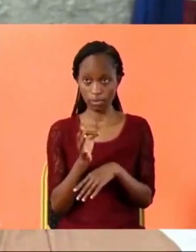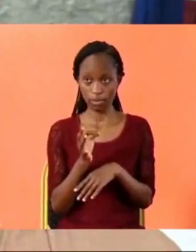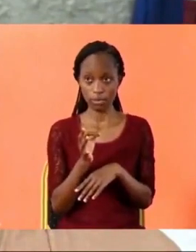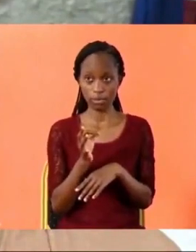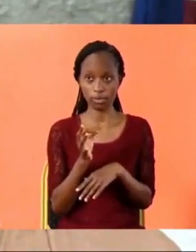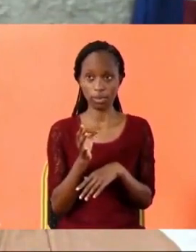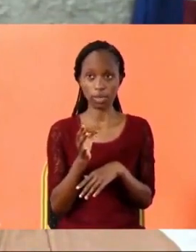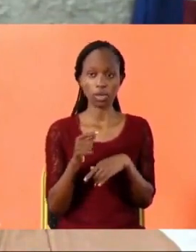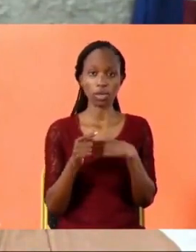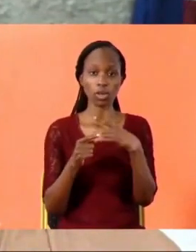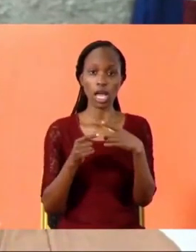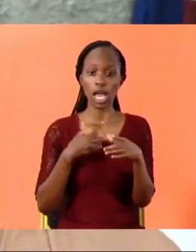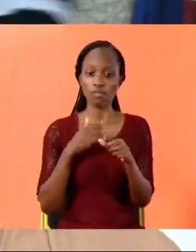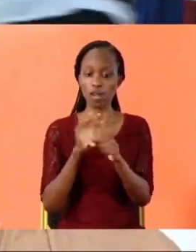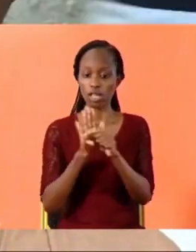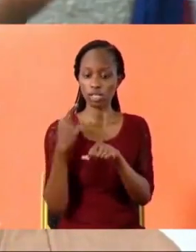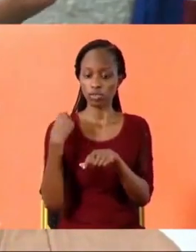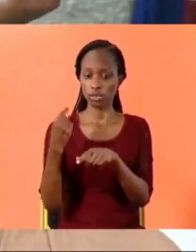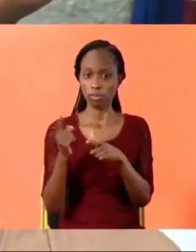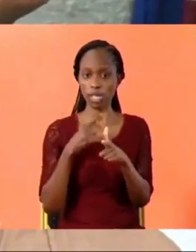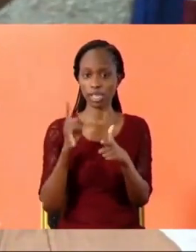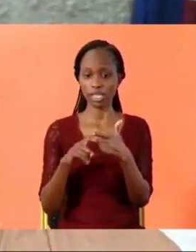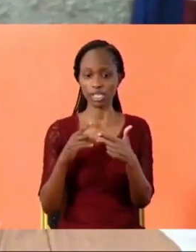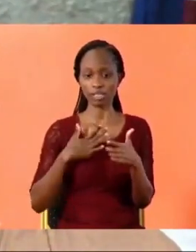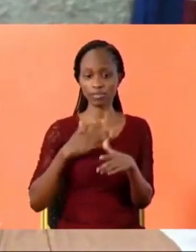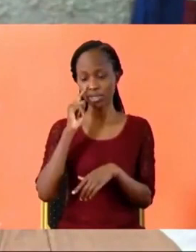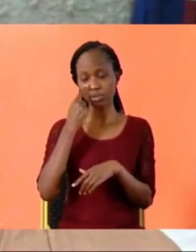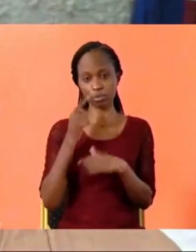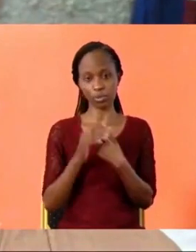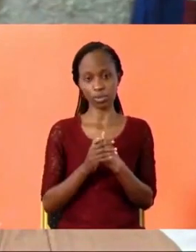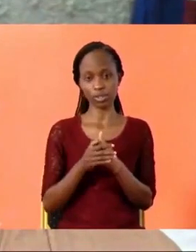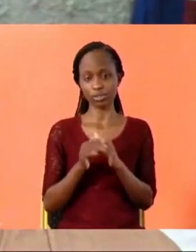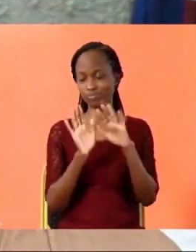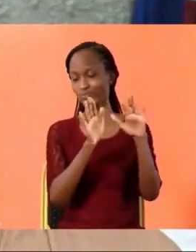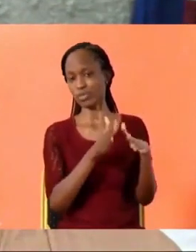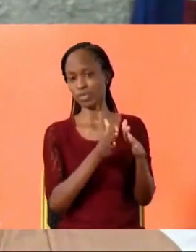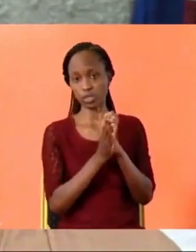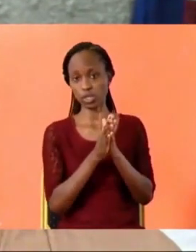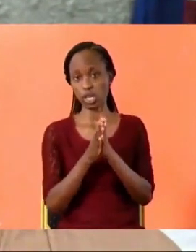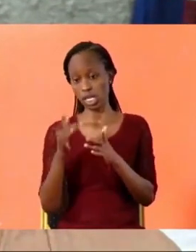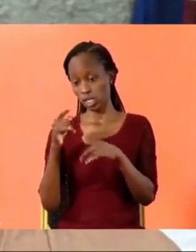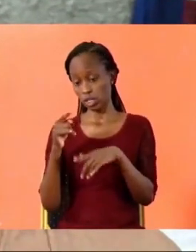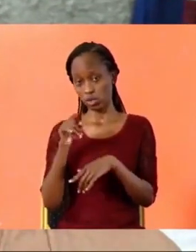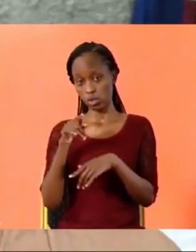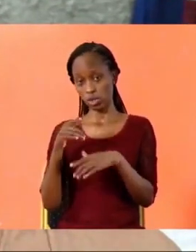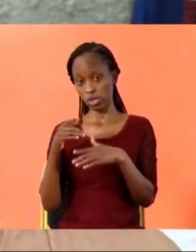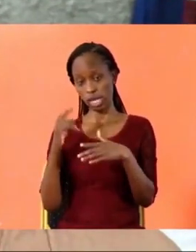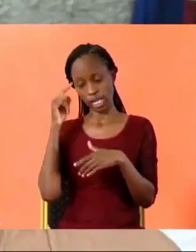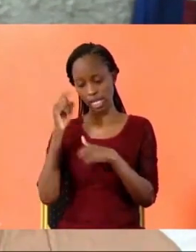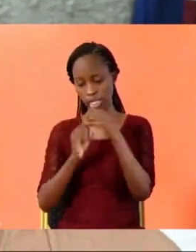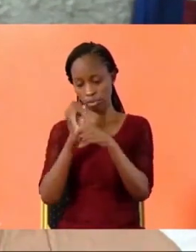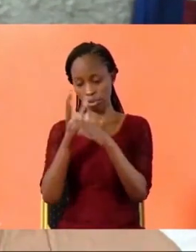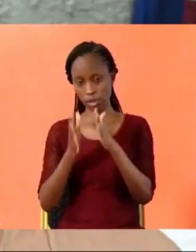keep bombarding me with numbers, you'll lose me at the second instant. So I feel like as journalists, we should look at it from, if